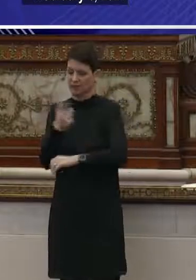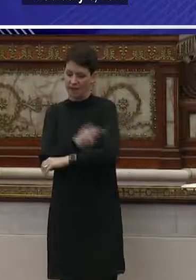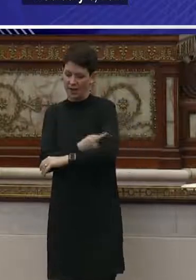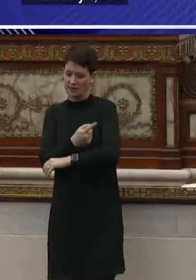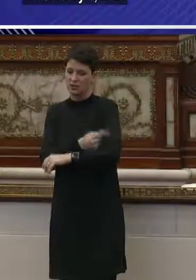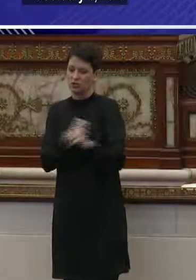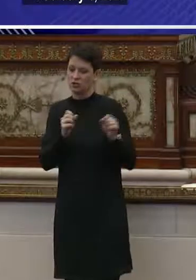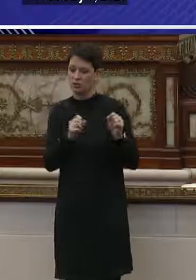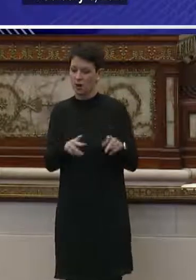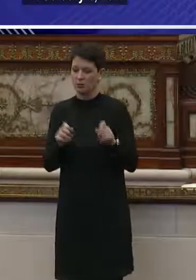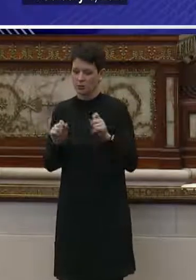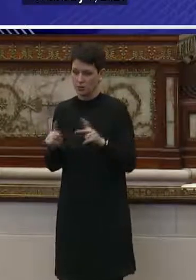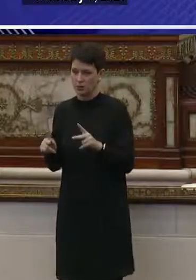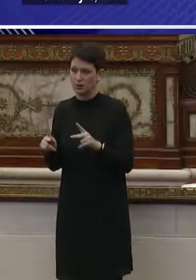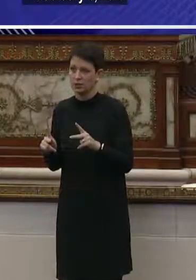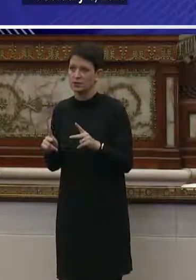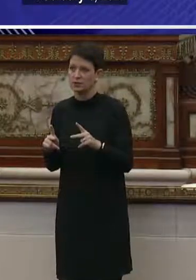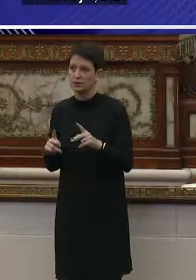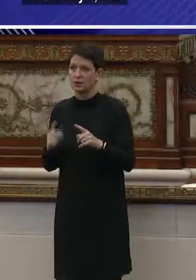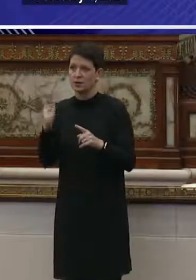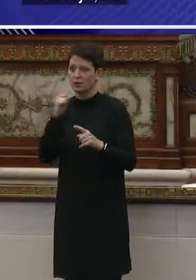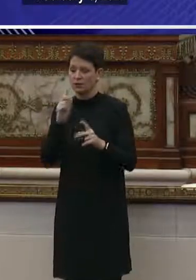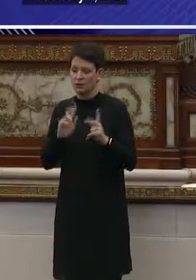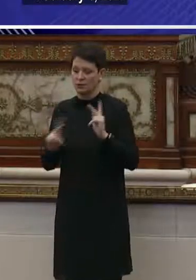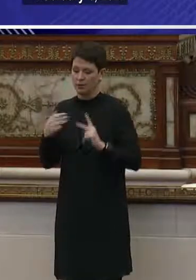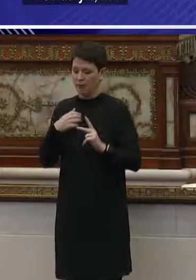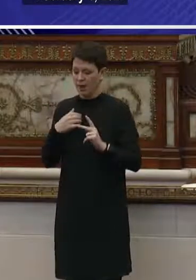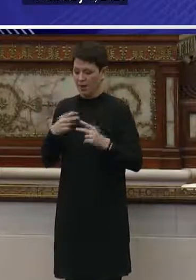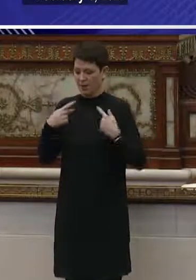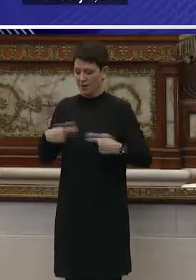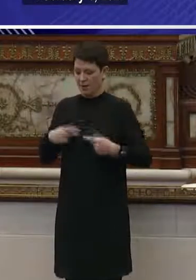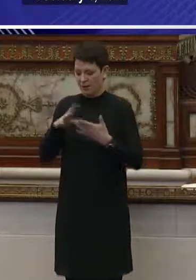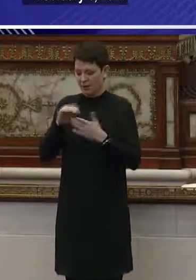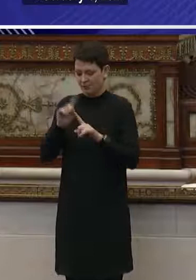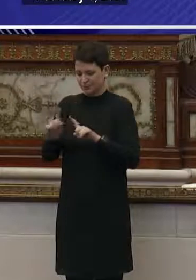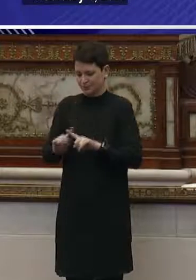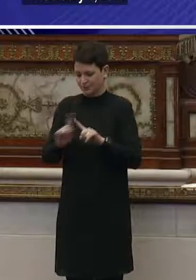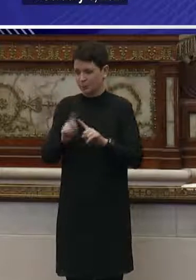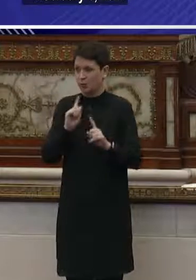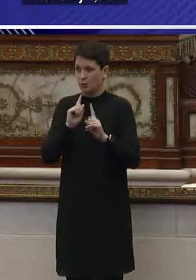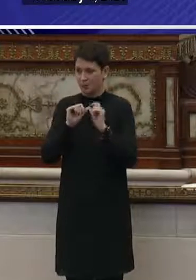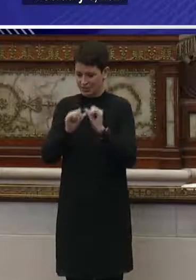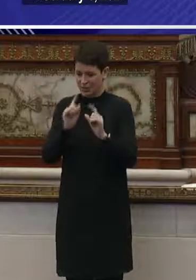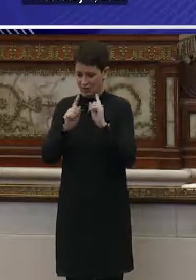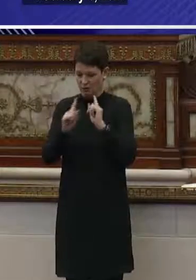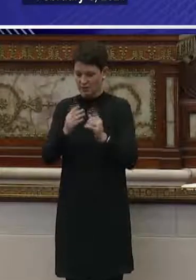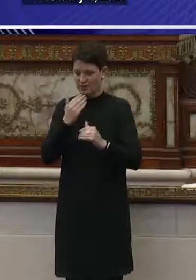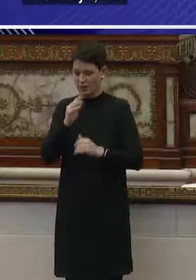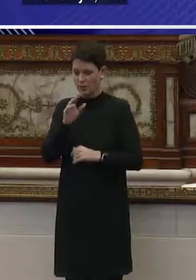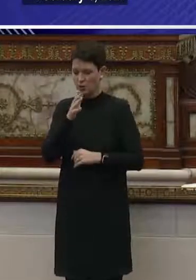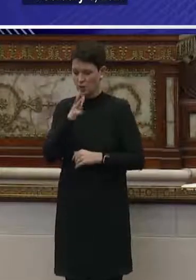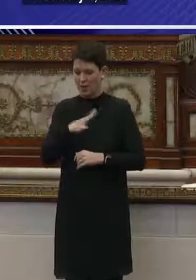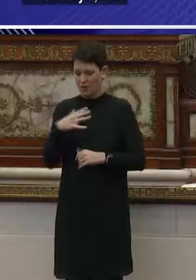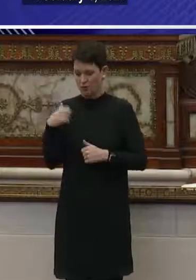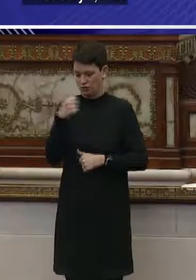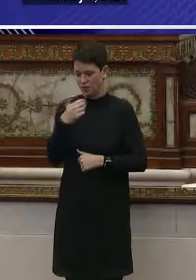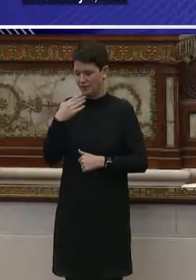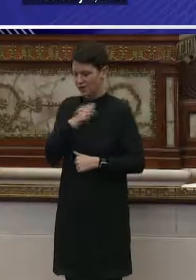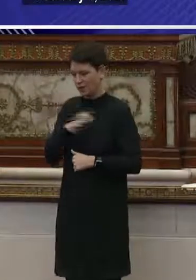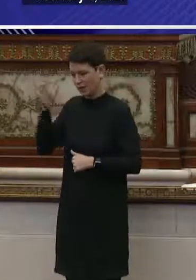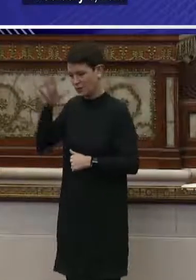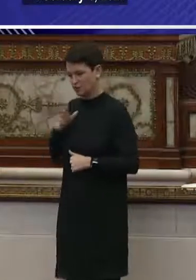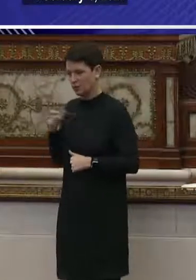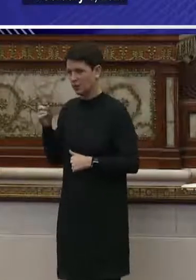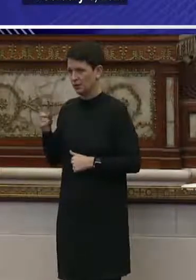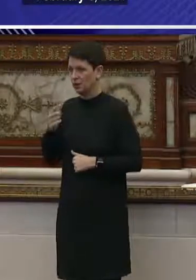vaccination opportunities for those that have physical learning differences, and we'll be continuing those conversations. Thank you, Madam Chair. Thank you, Councilman.